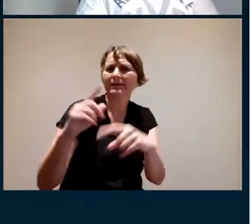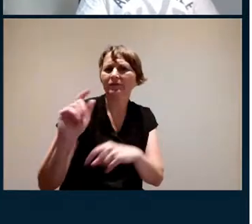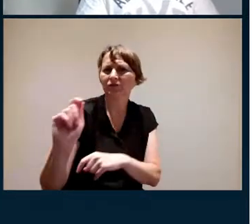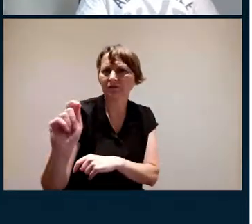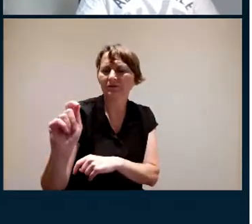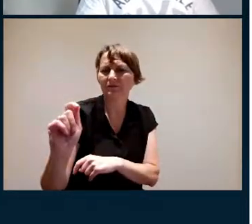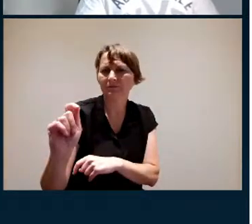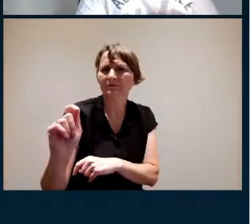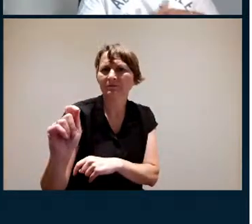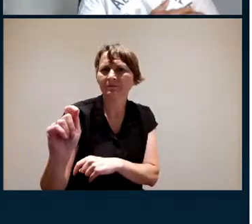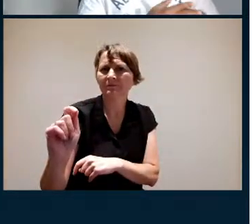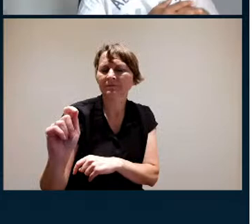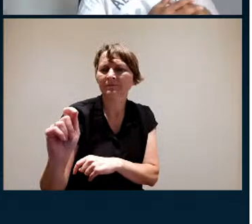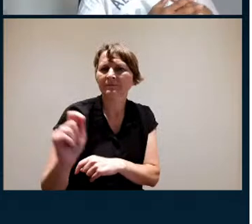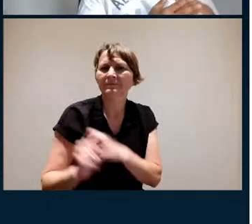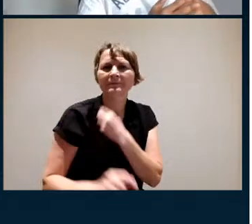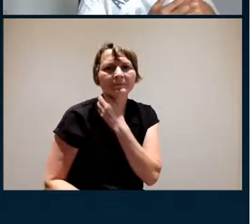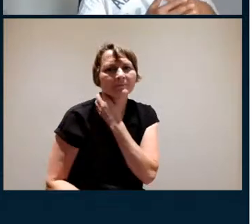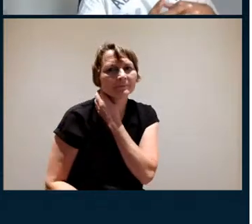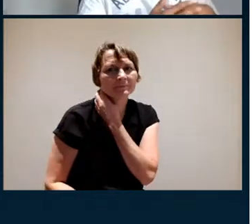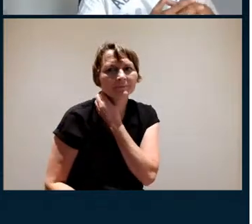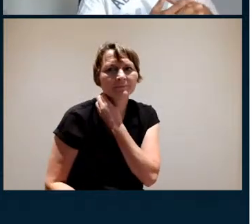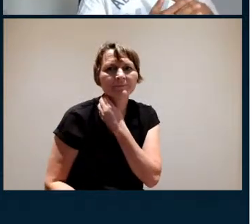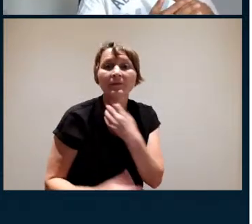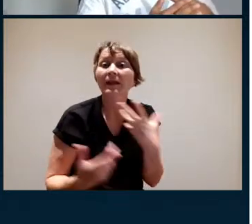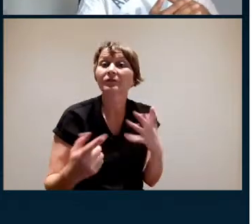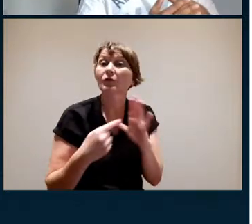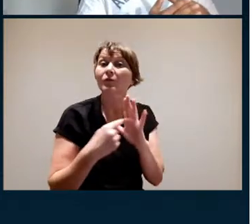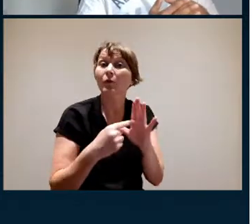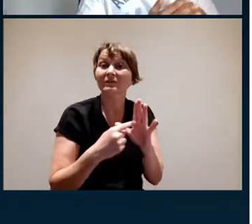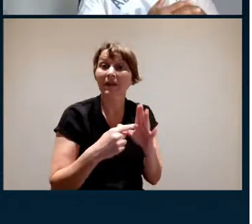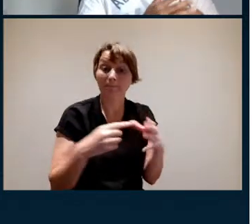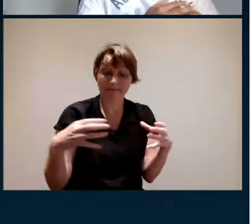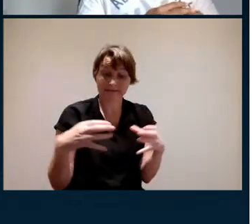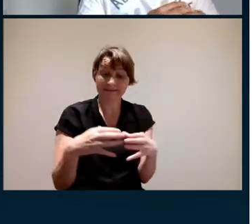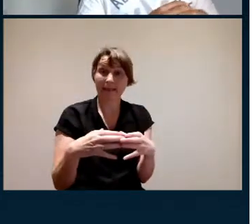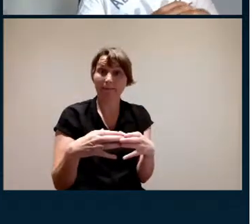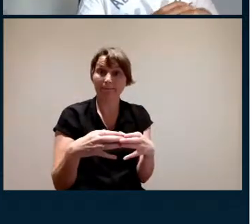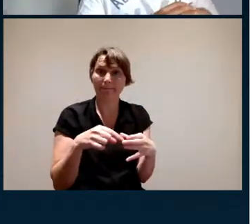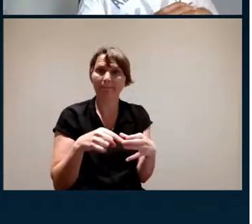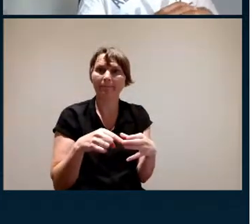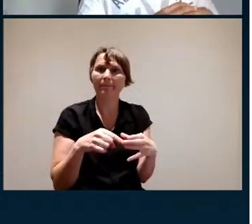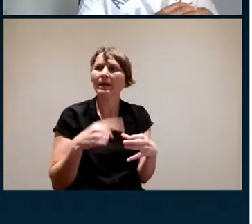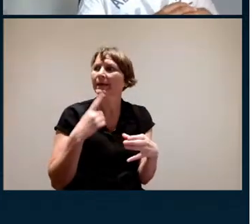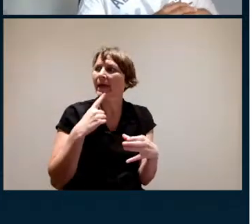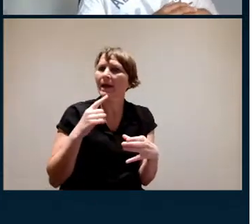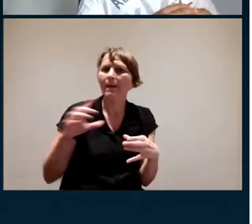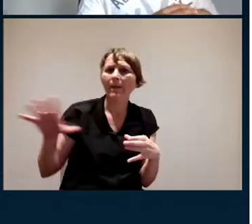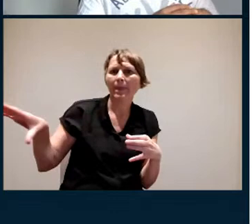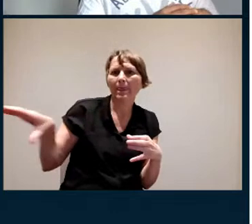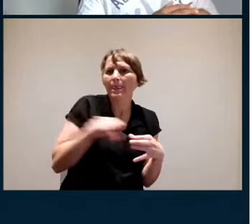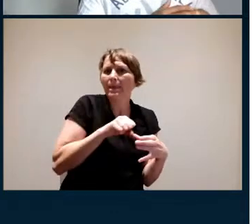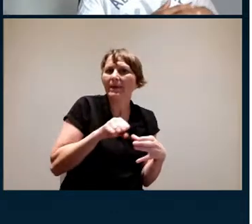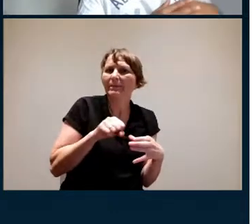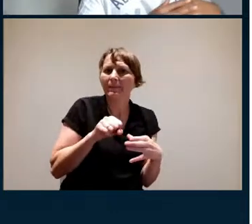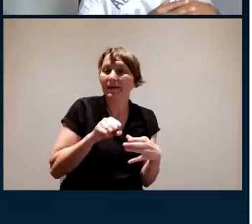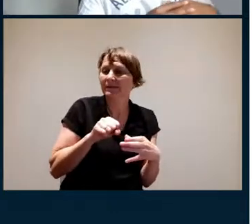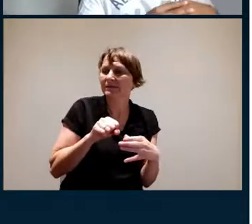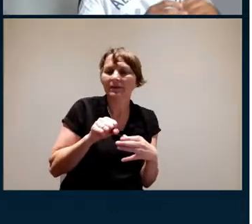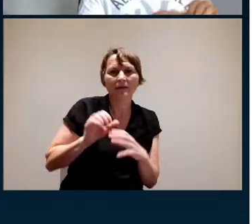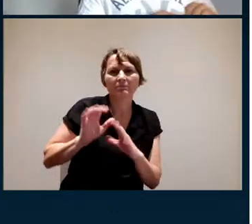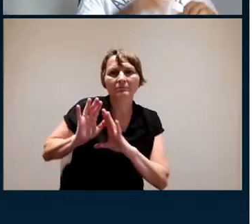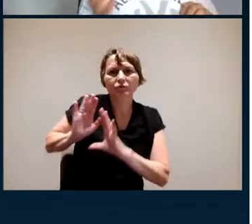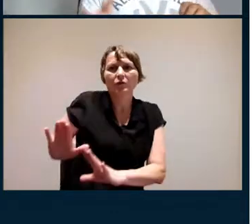another team from implementing or making changes to a